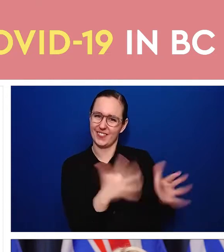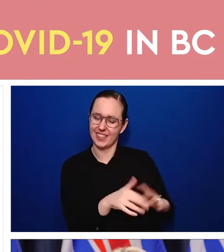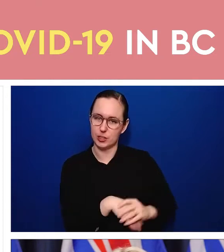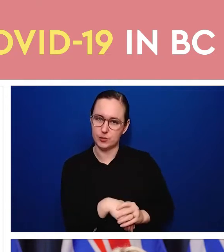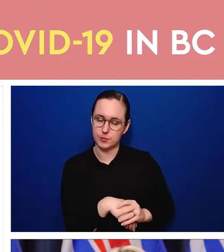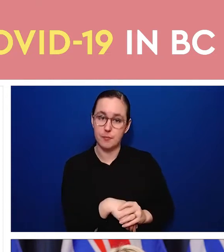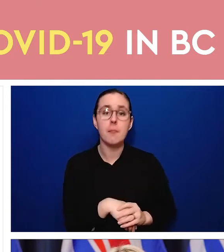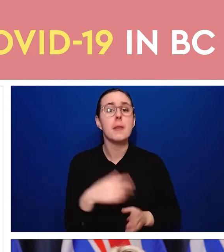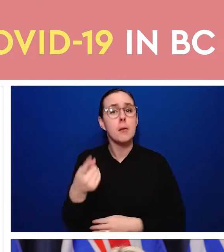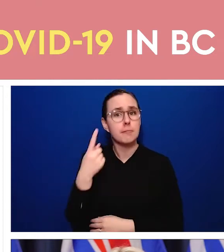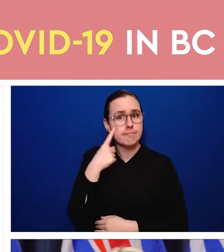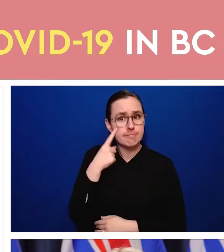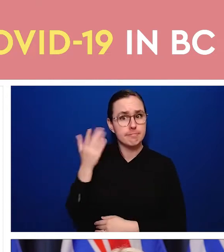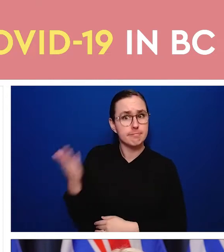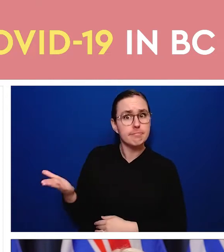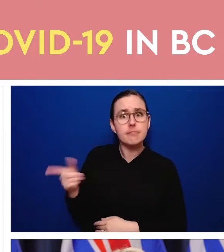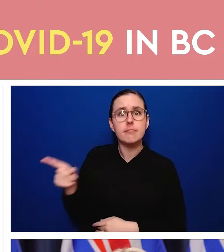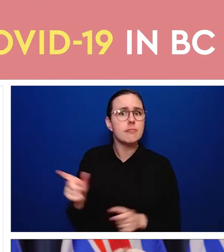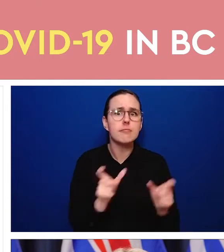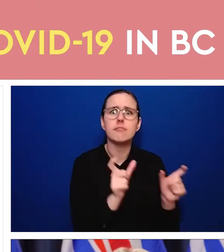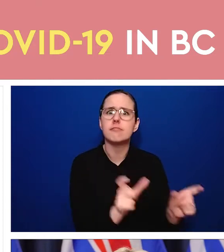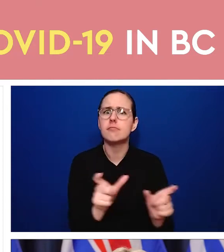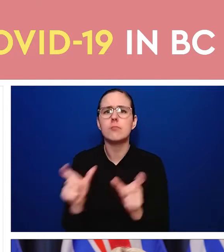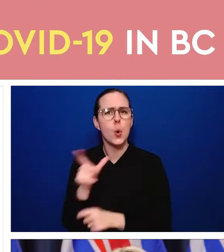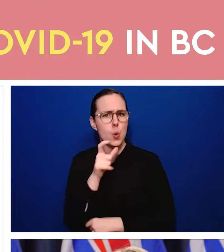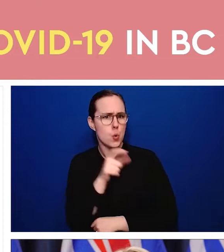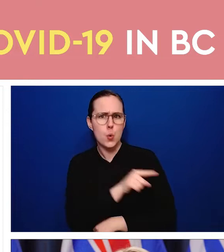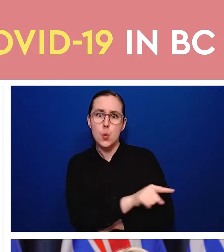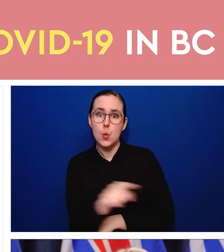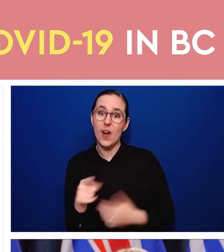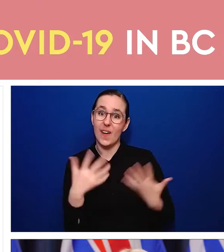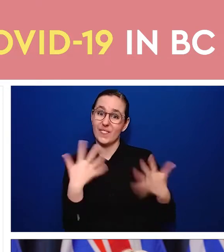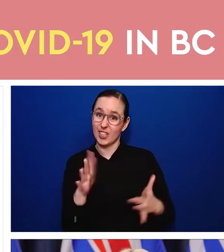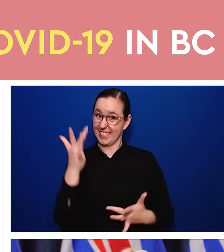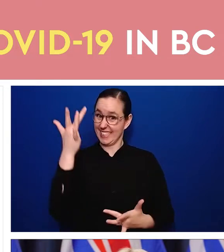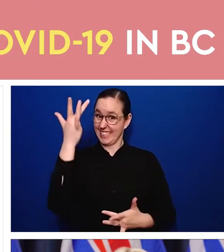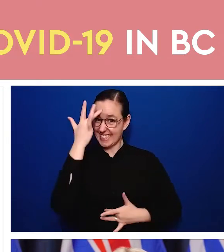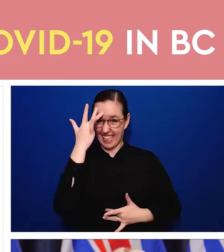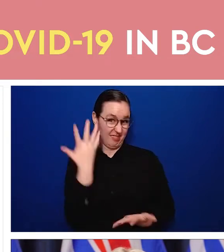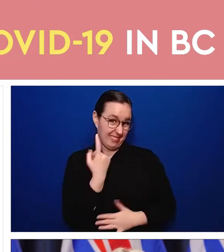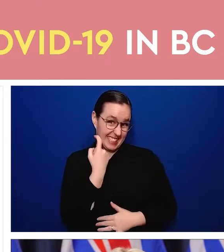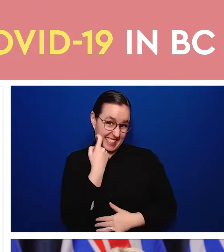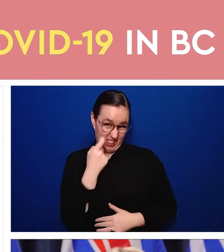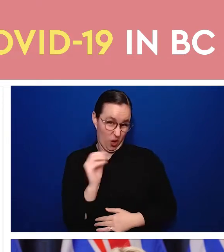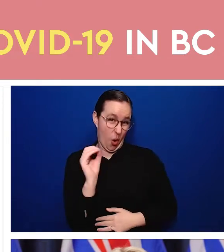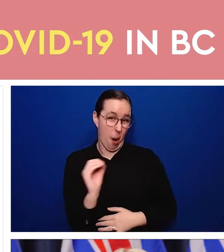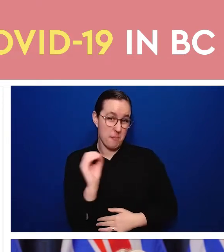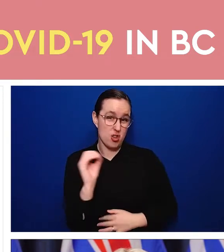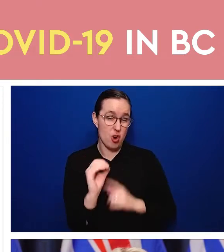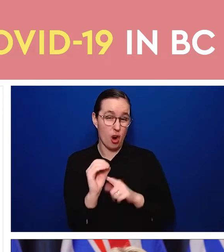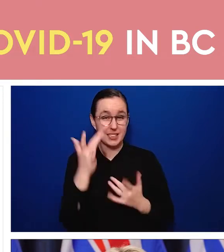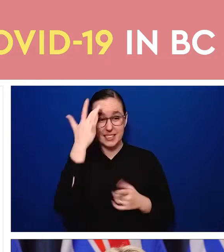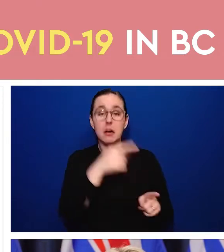our community from people who have been infected, particularly recently with Omicron, to give you a sense of the small proportion that